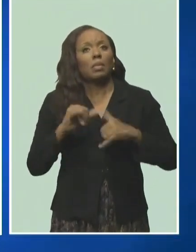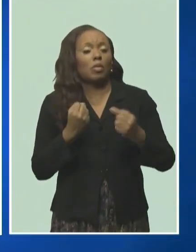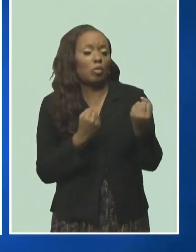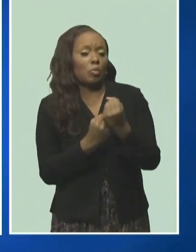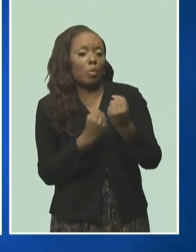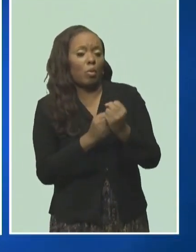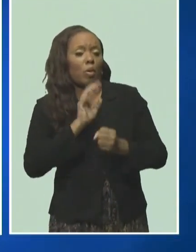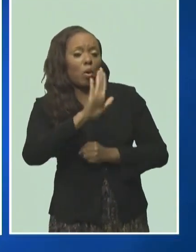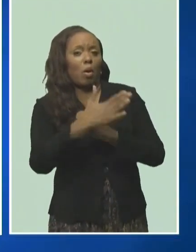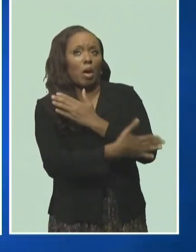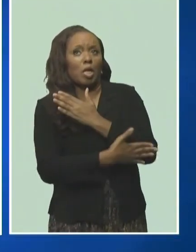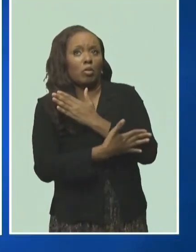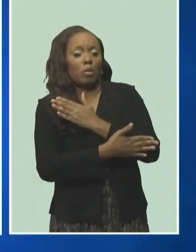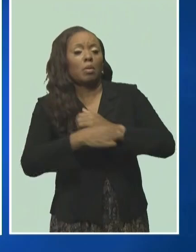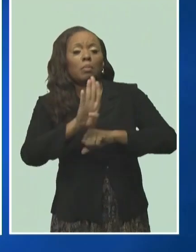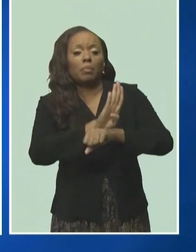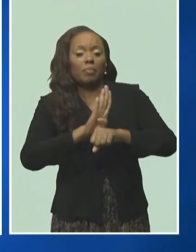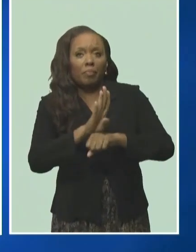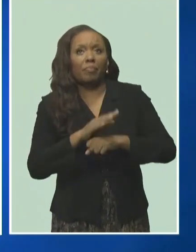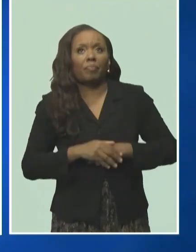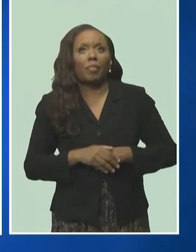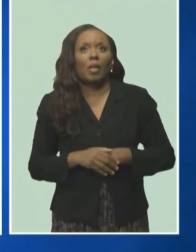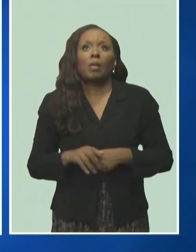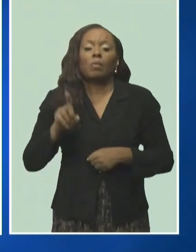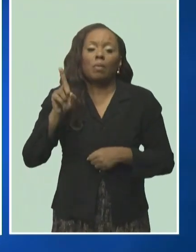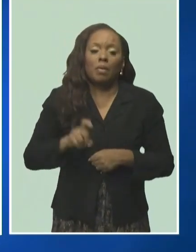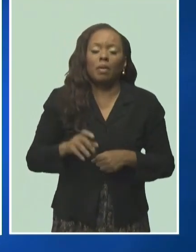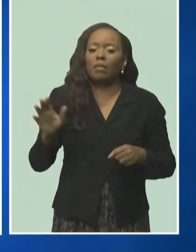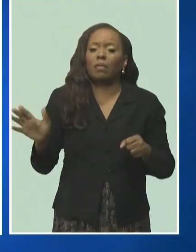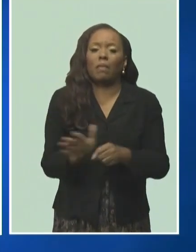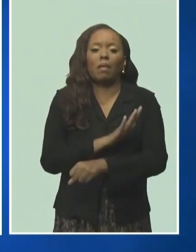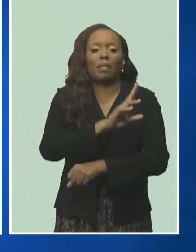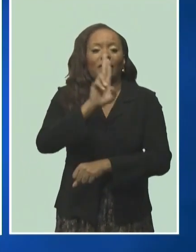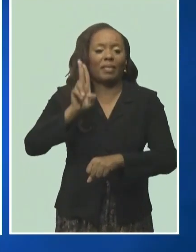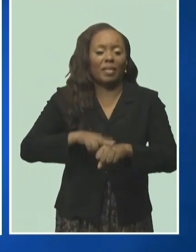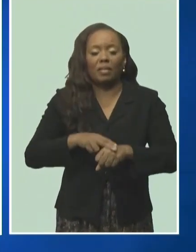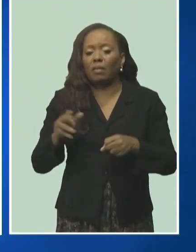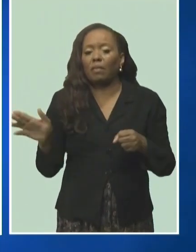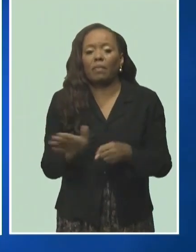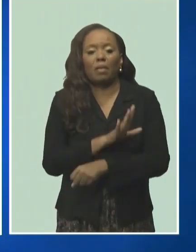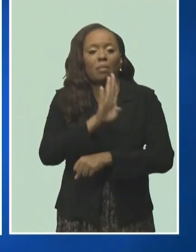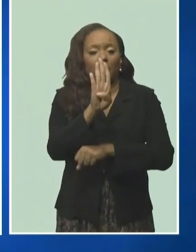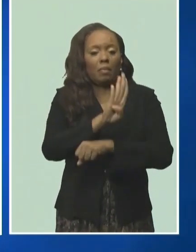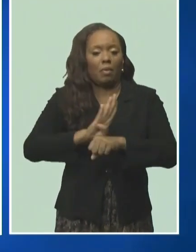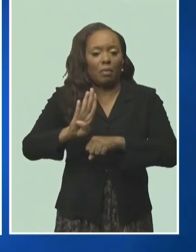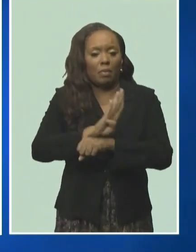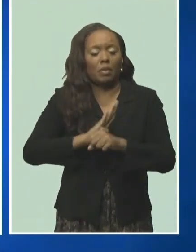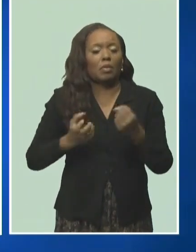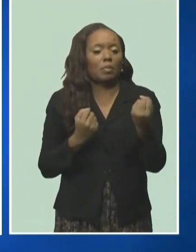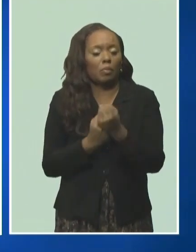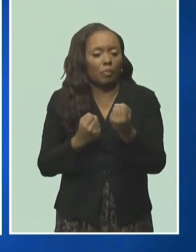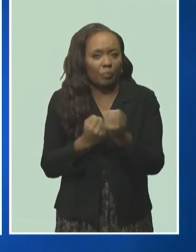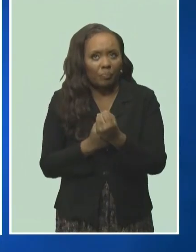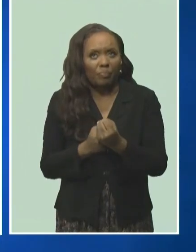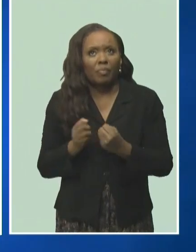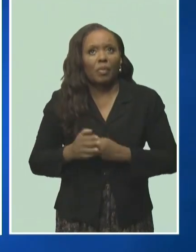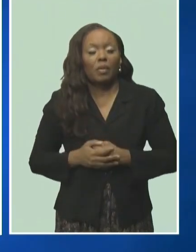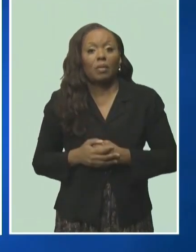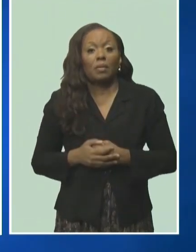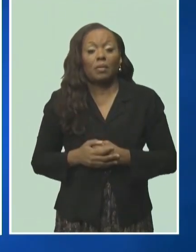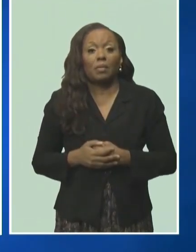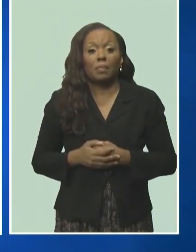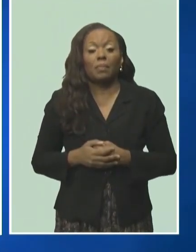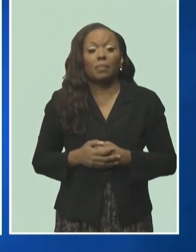country, then we need a whole of country, a whole of nation approach. And there's no better time for me to give you this